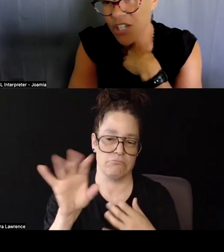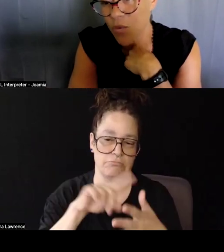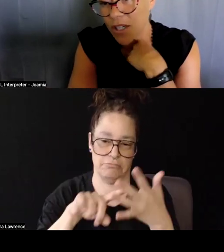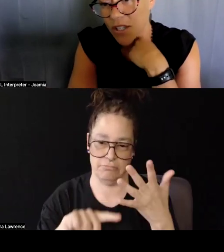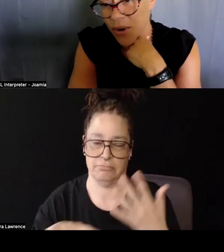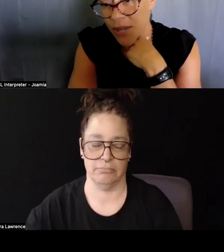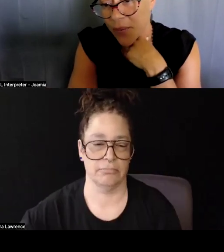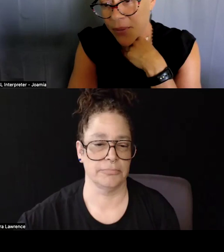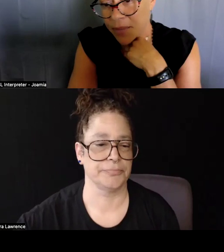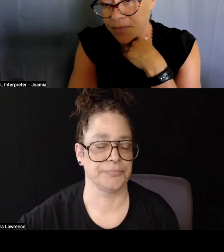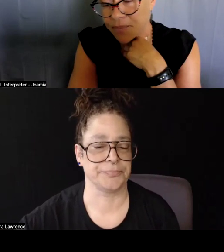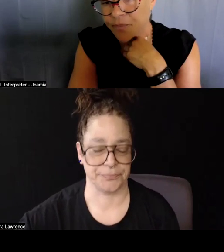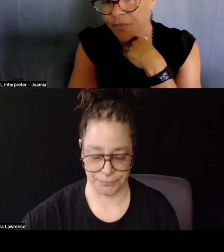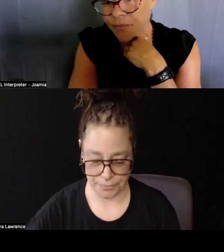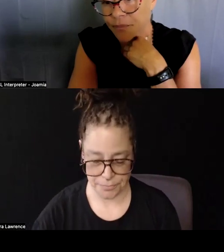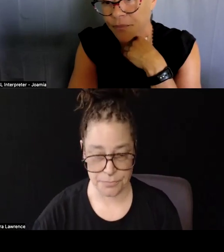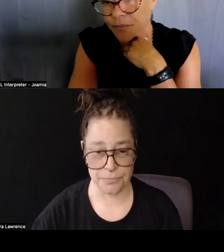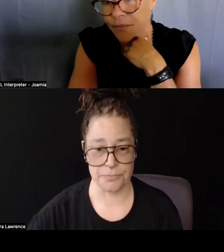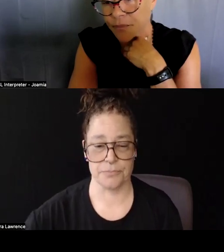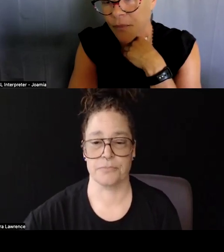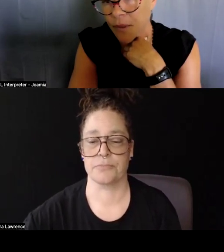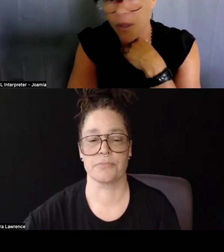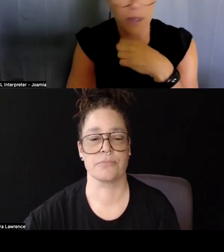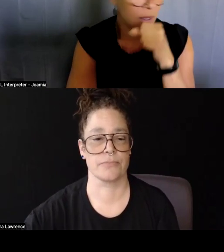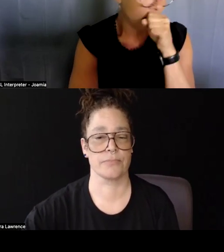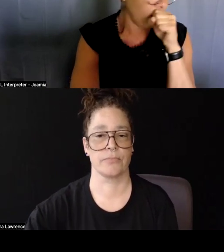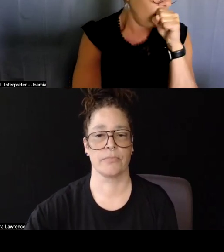But I just wanted to throw that out there.